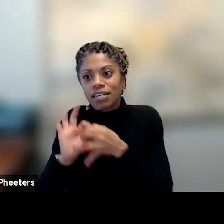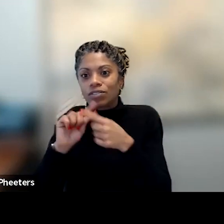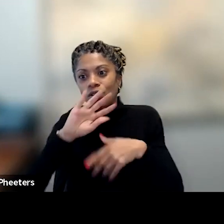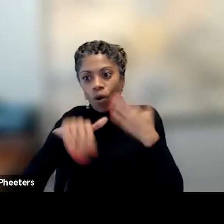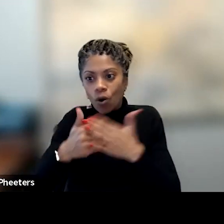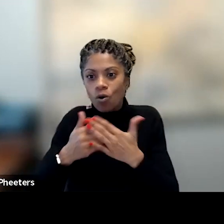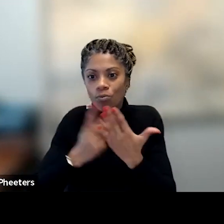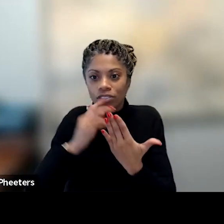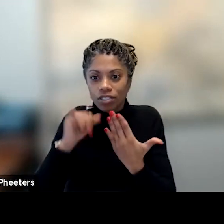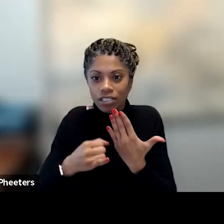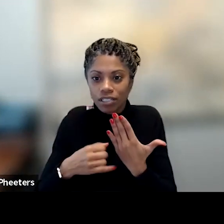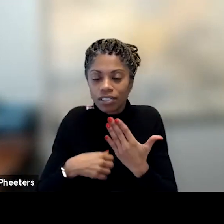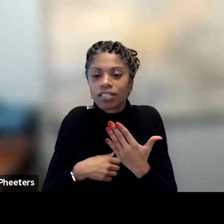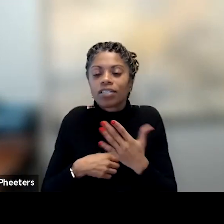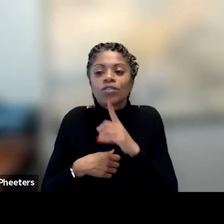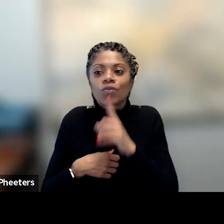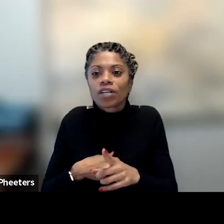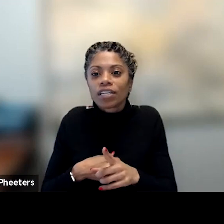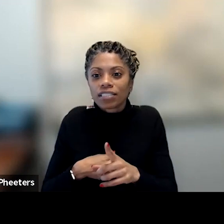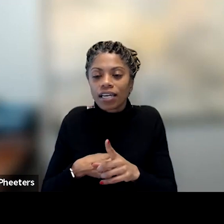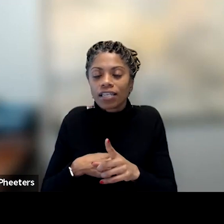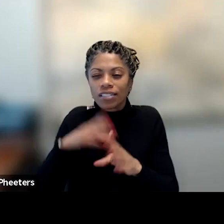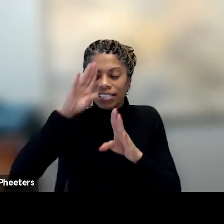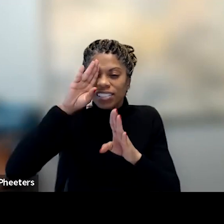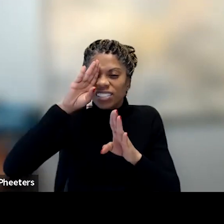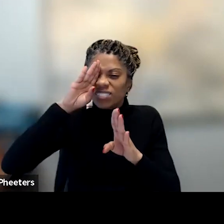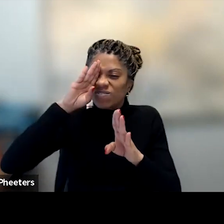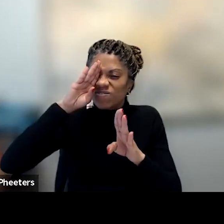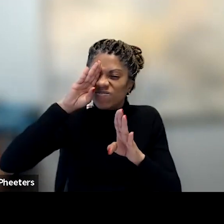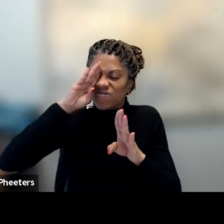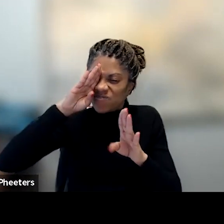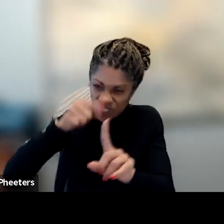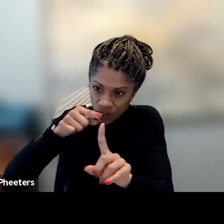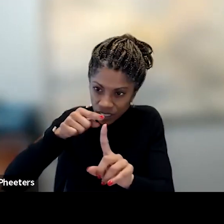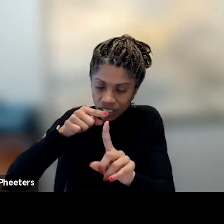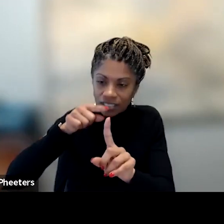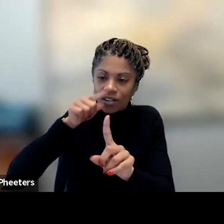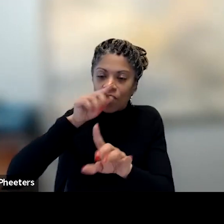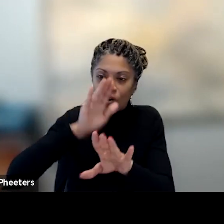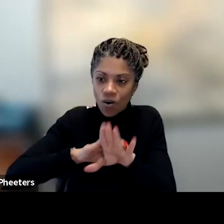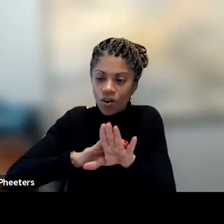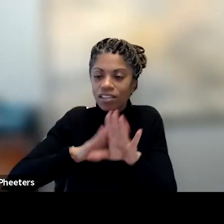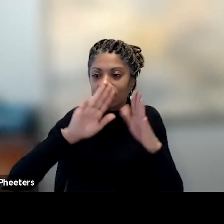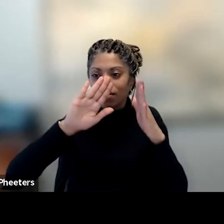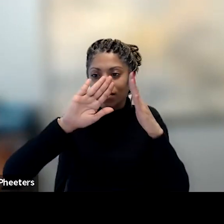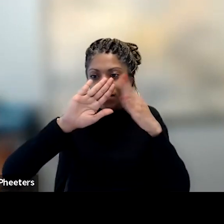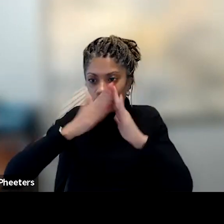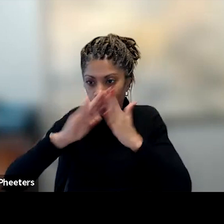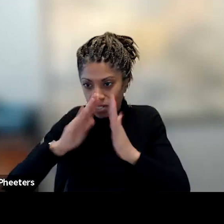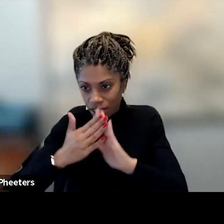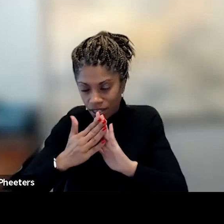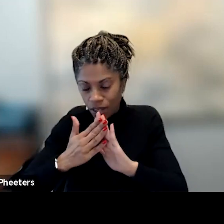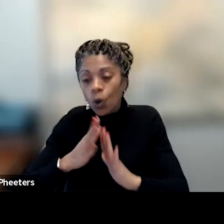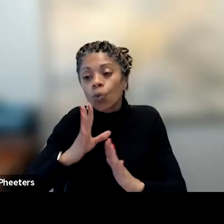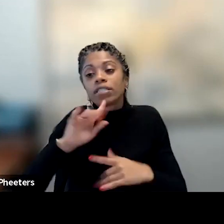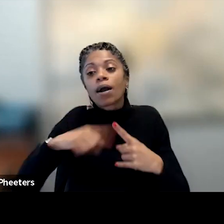honing in on the power of the communicator. Like you all have so much power, and we always talk about power in the context of